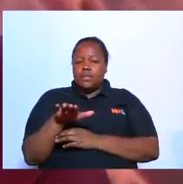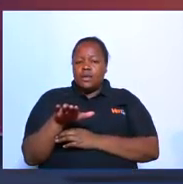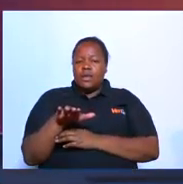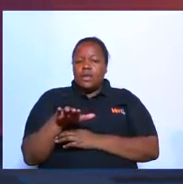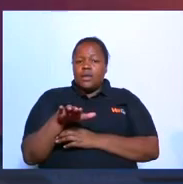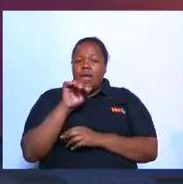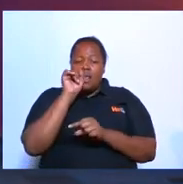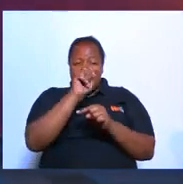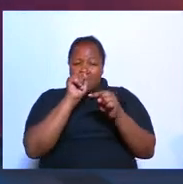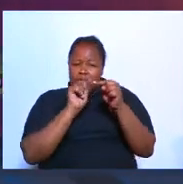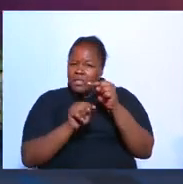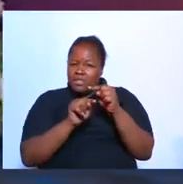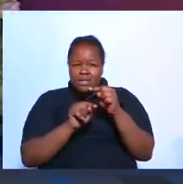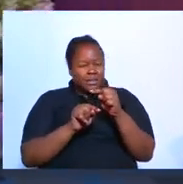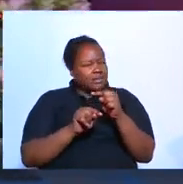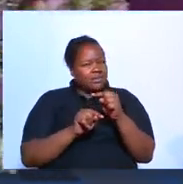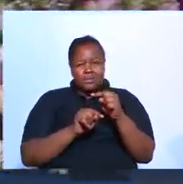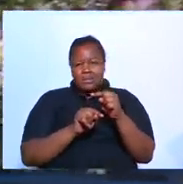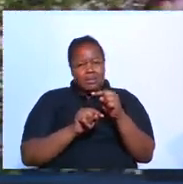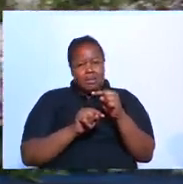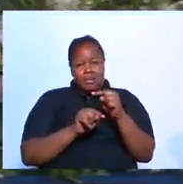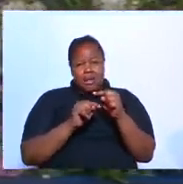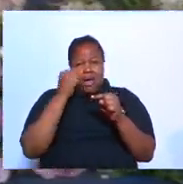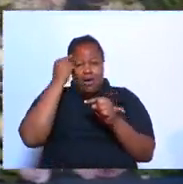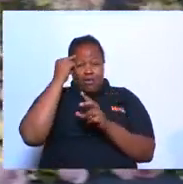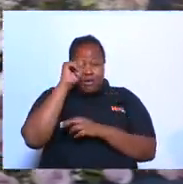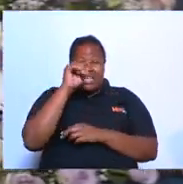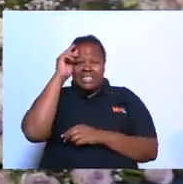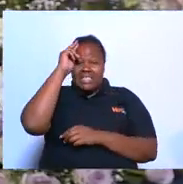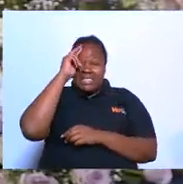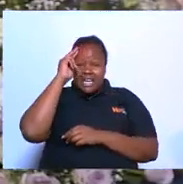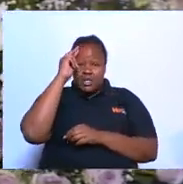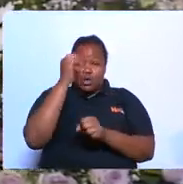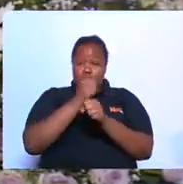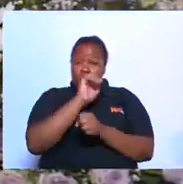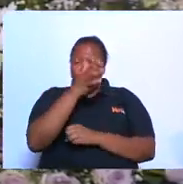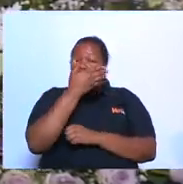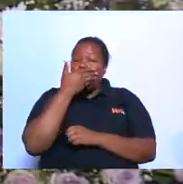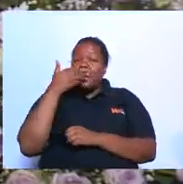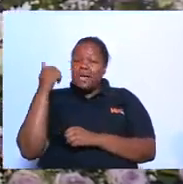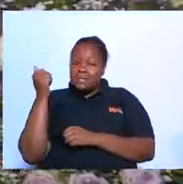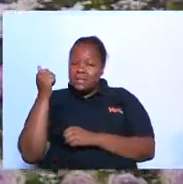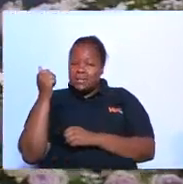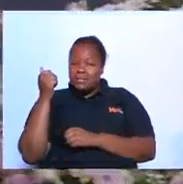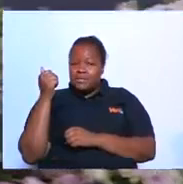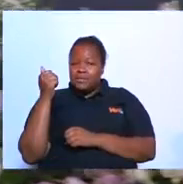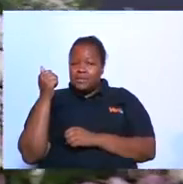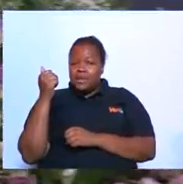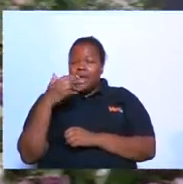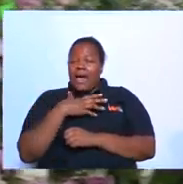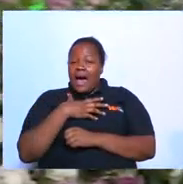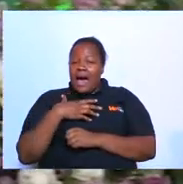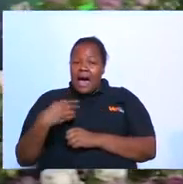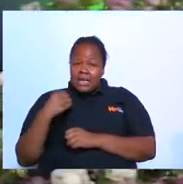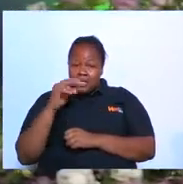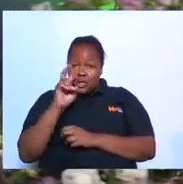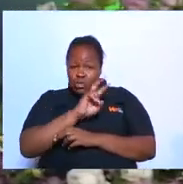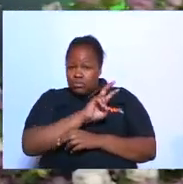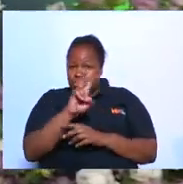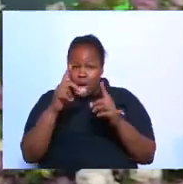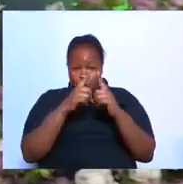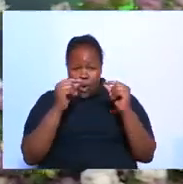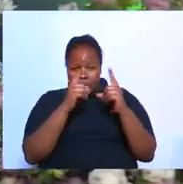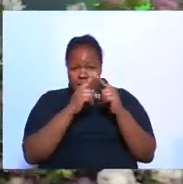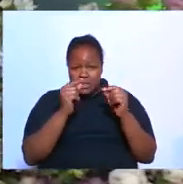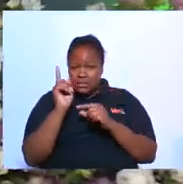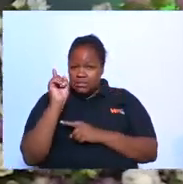Revenge no for this reason do you are best just watch these words